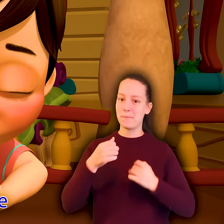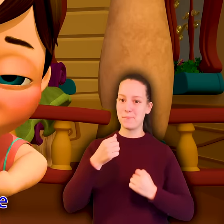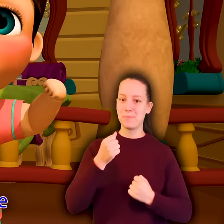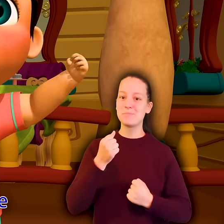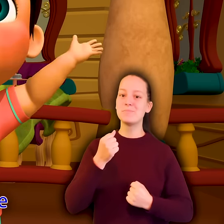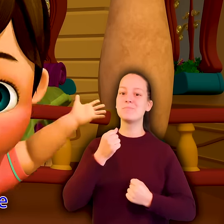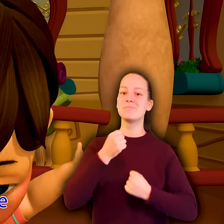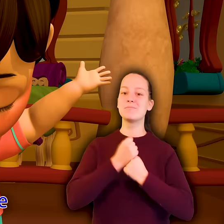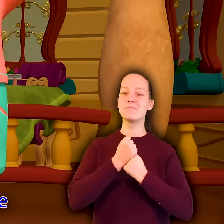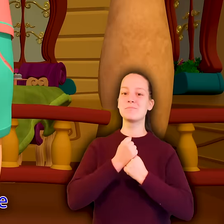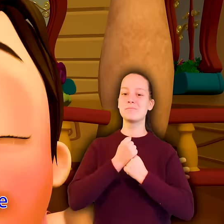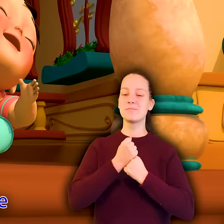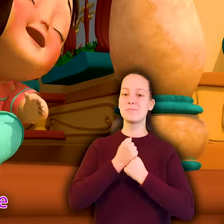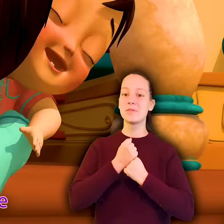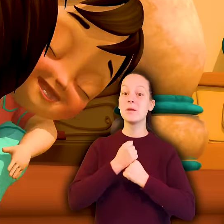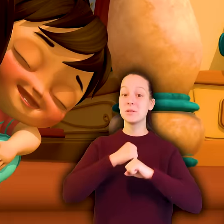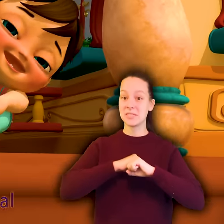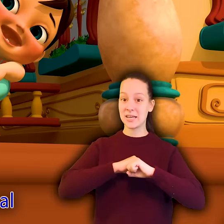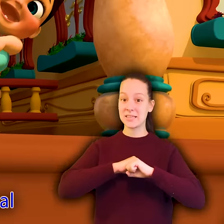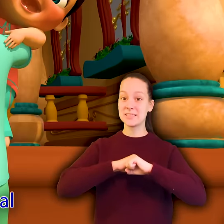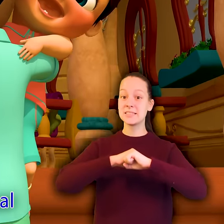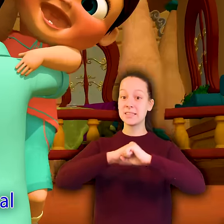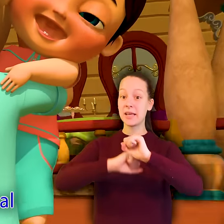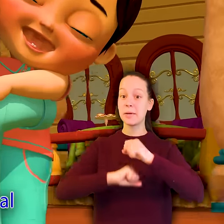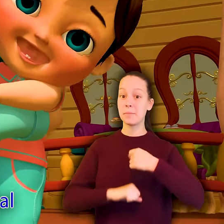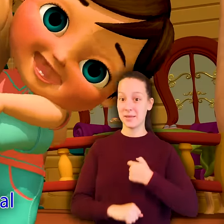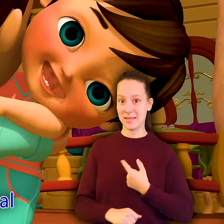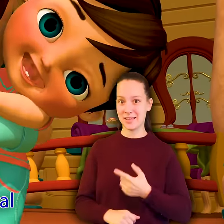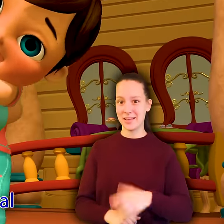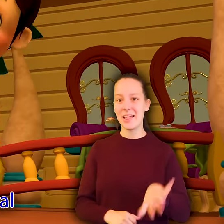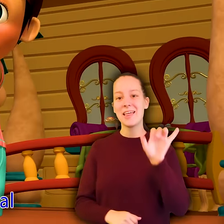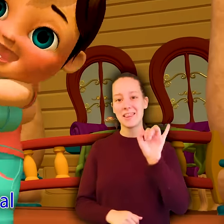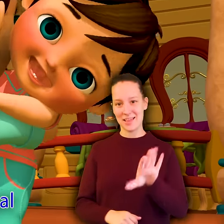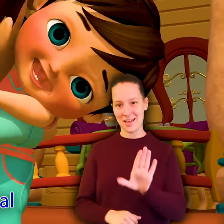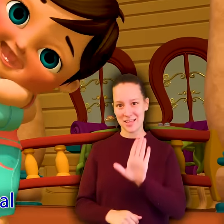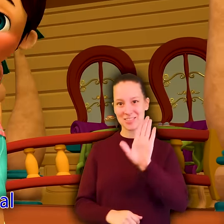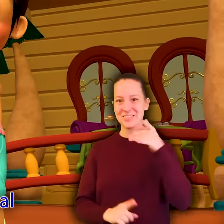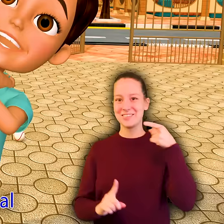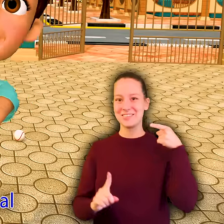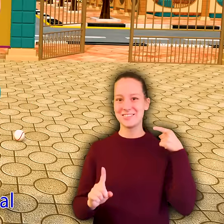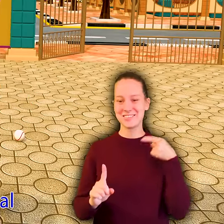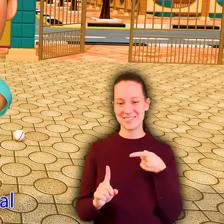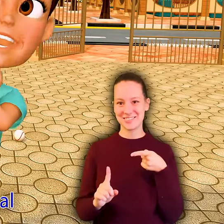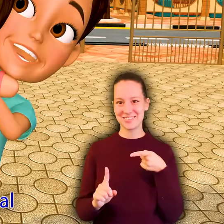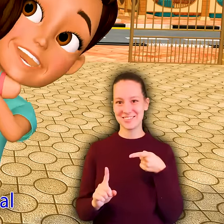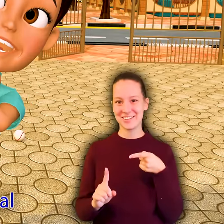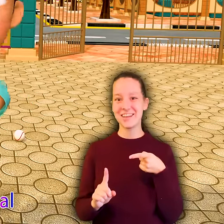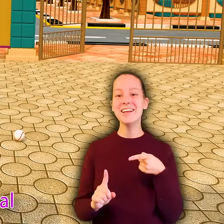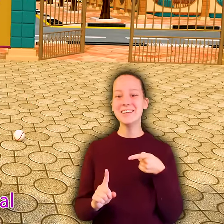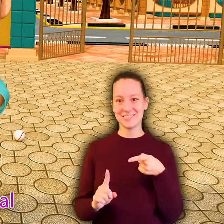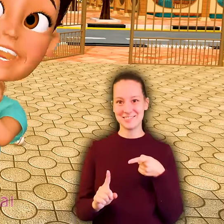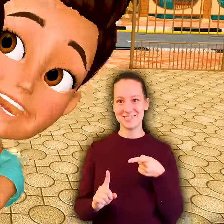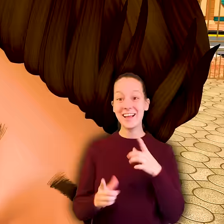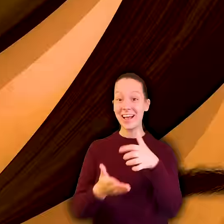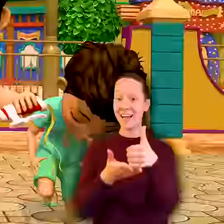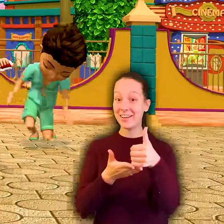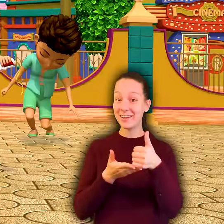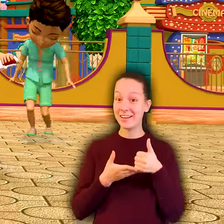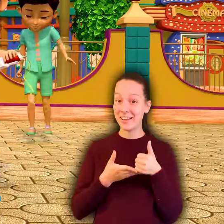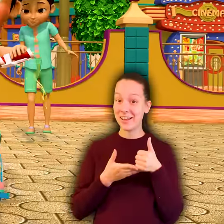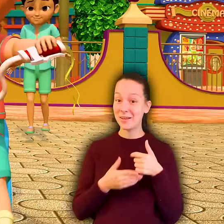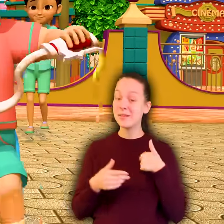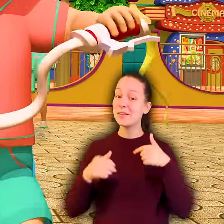brother my backbone protecting me is your only goal